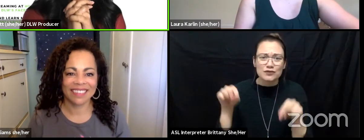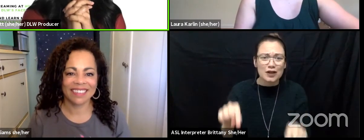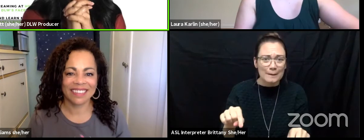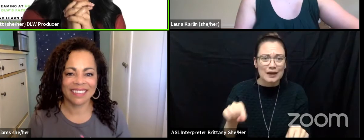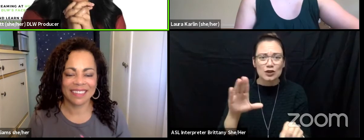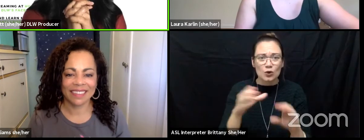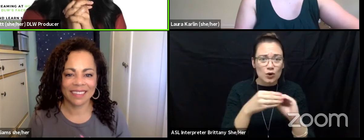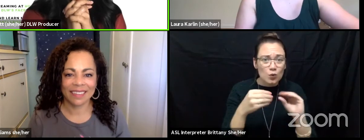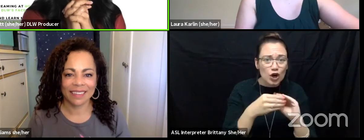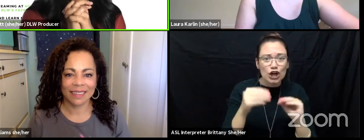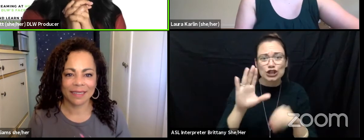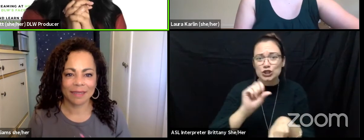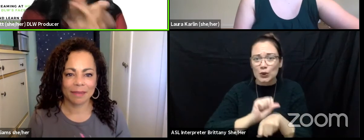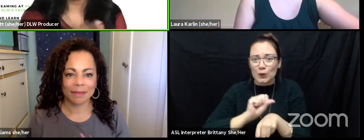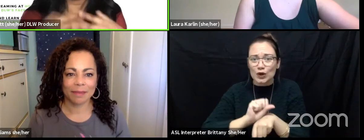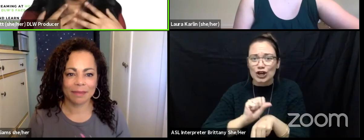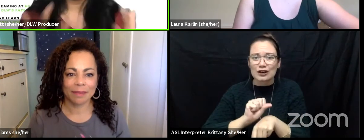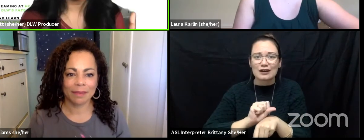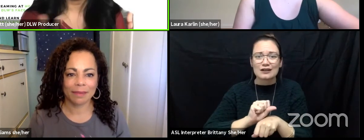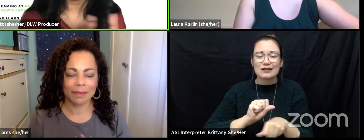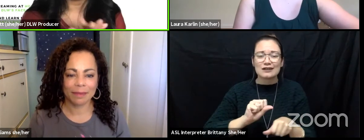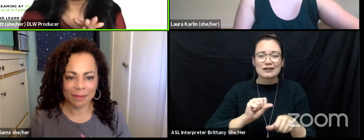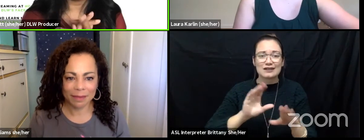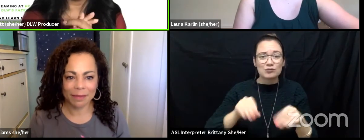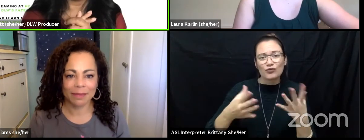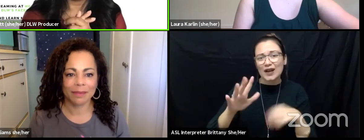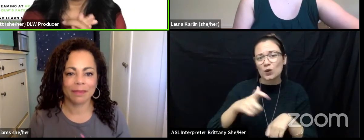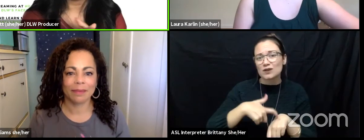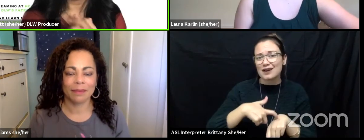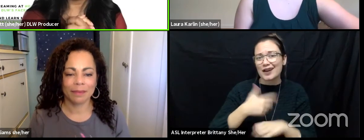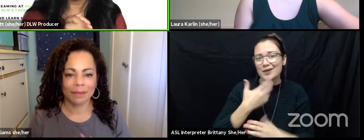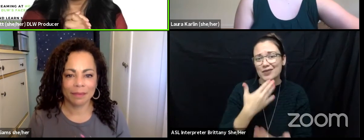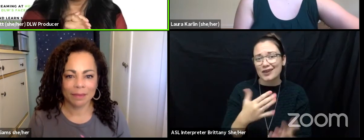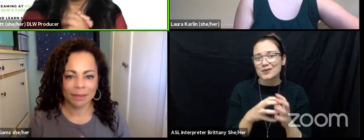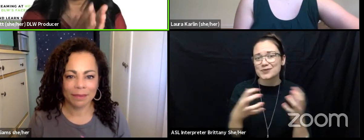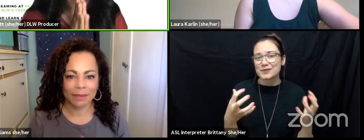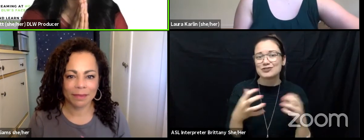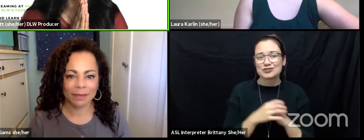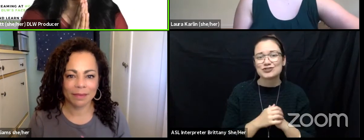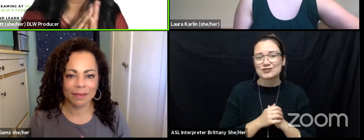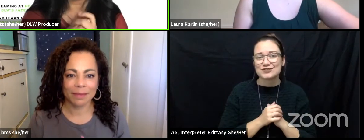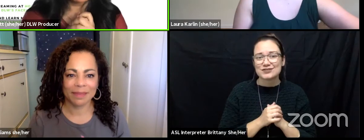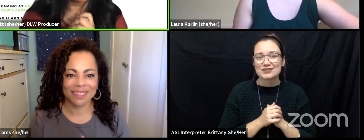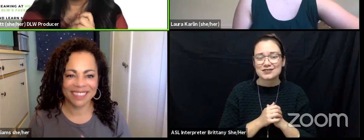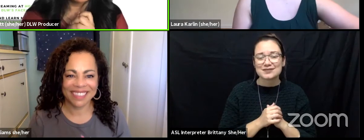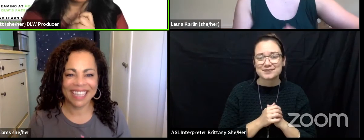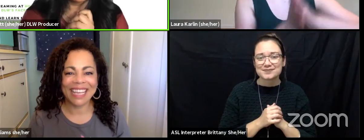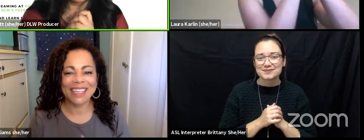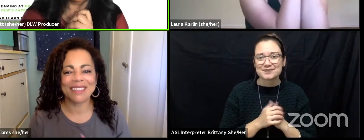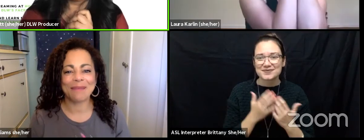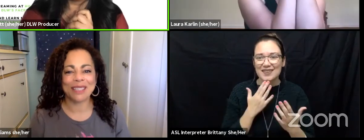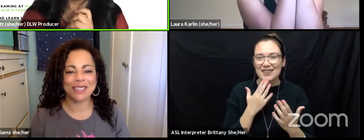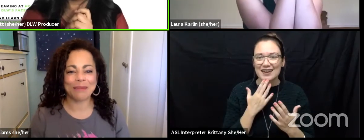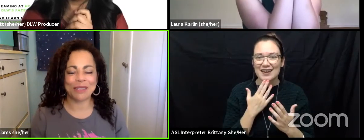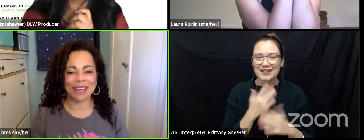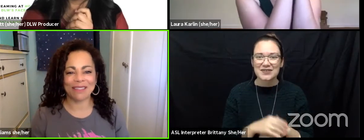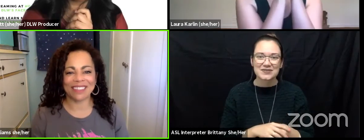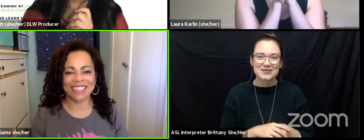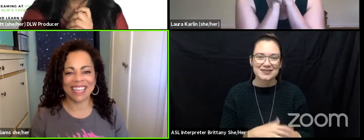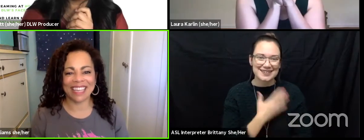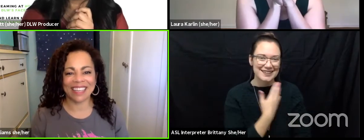and your work and contributing your time. It's just, thank you so much. Thank you so much.